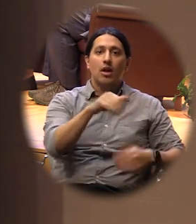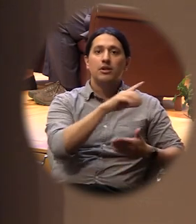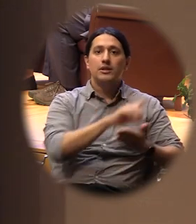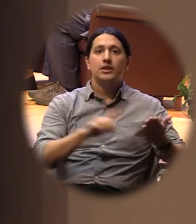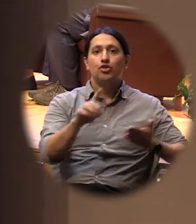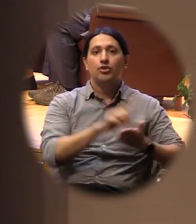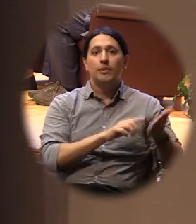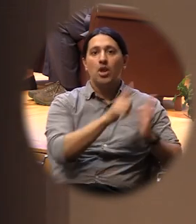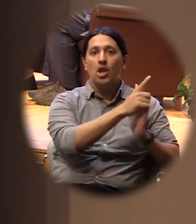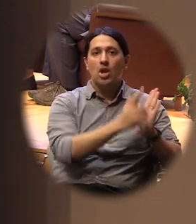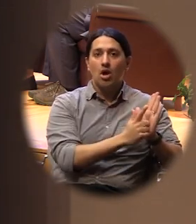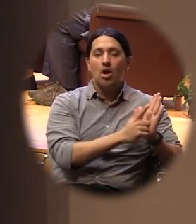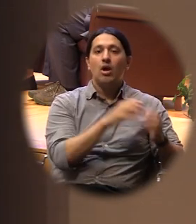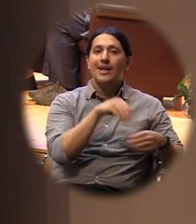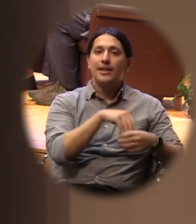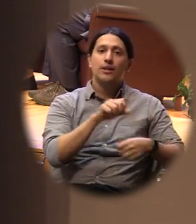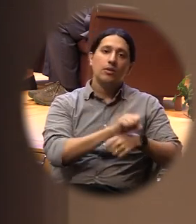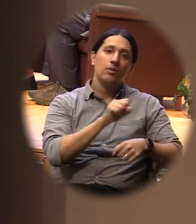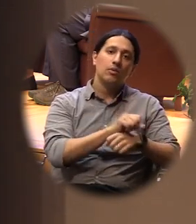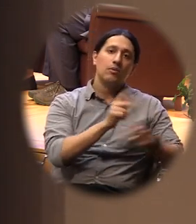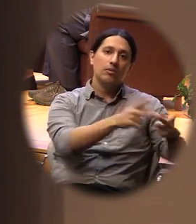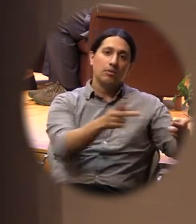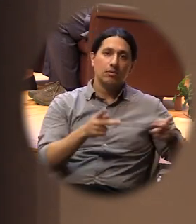in the workplace,